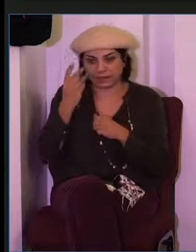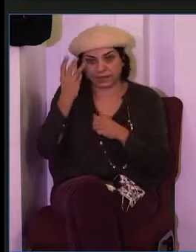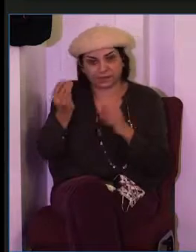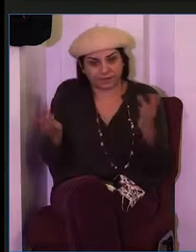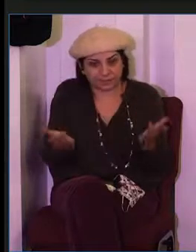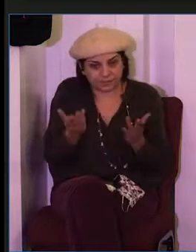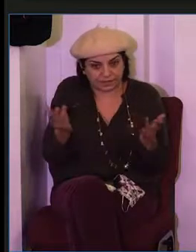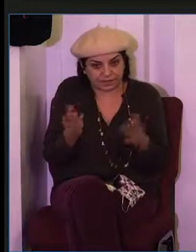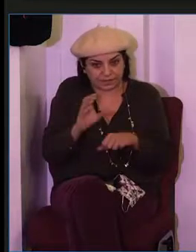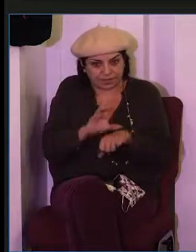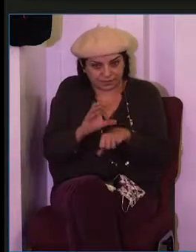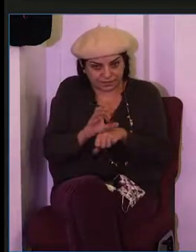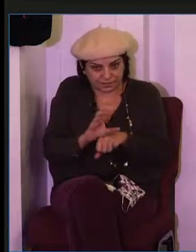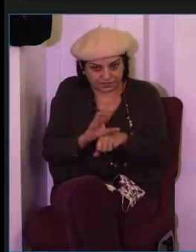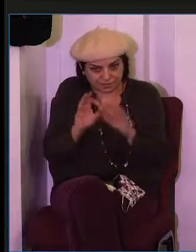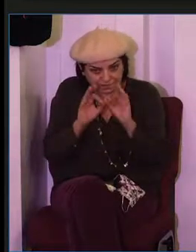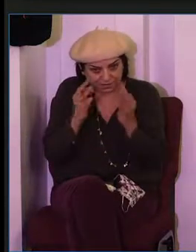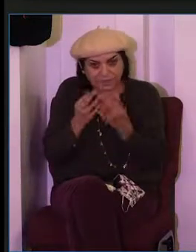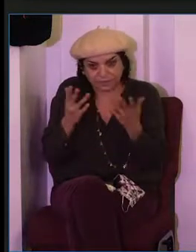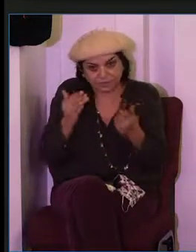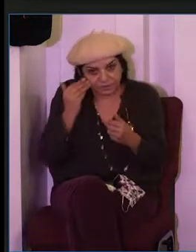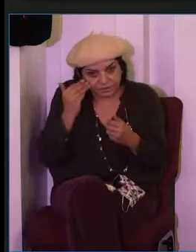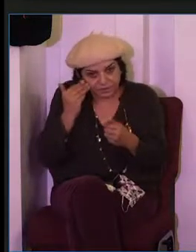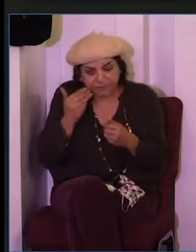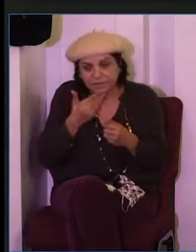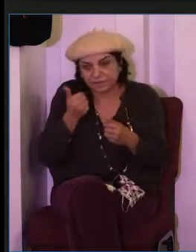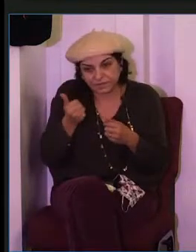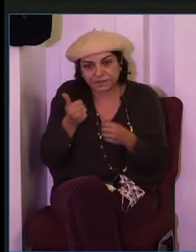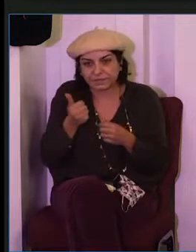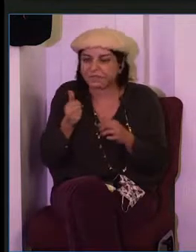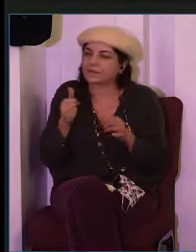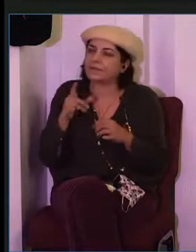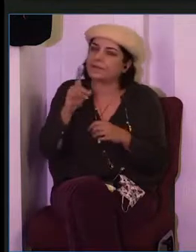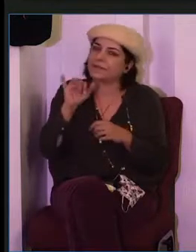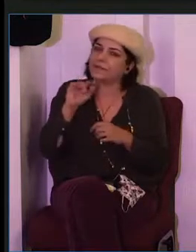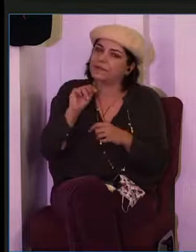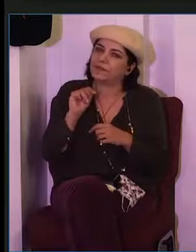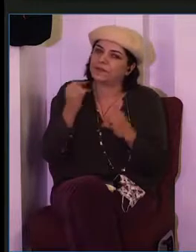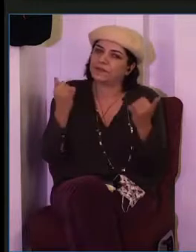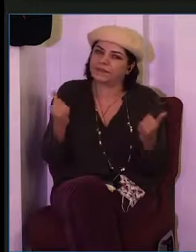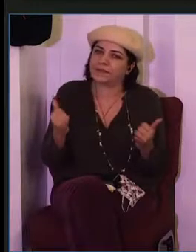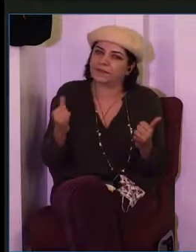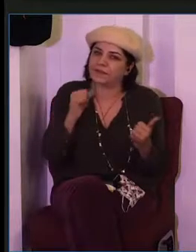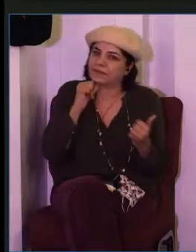in our church family you want to get to know better, do it now. Don't do like I did.